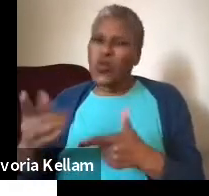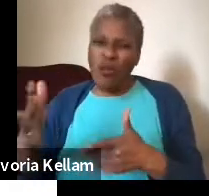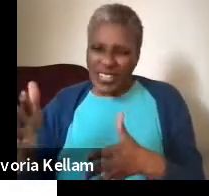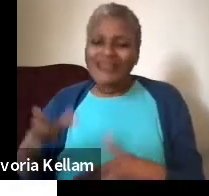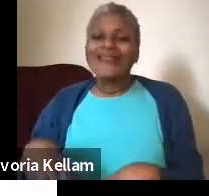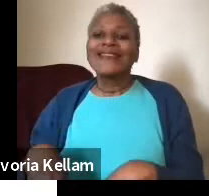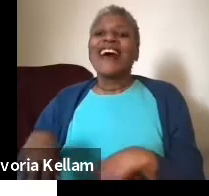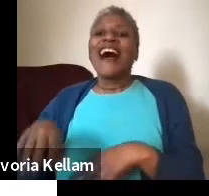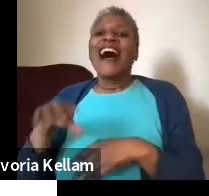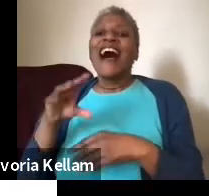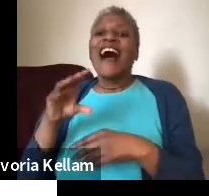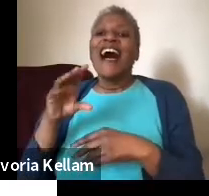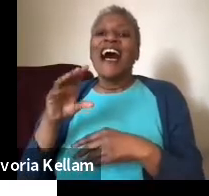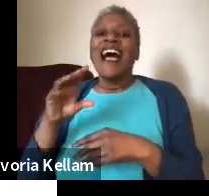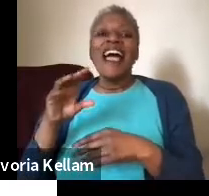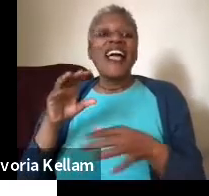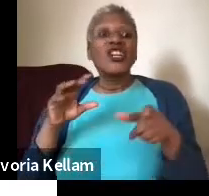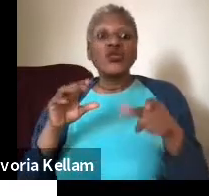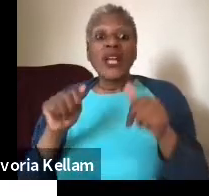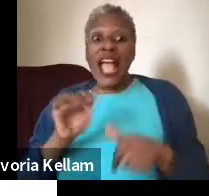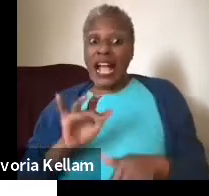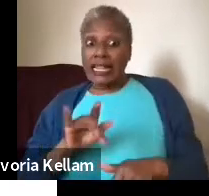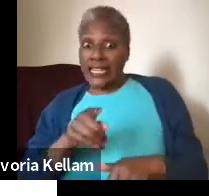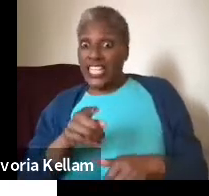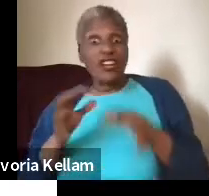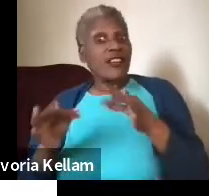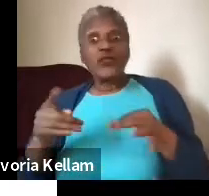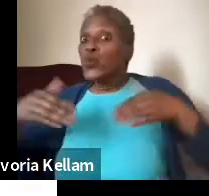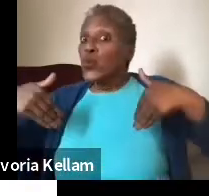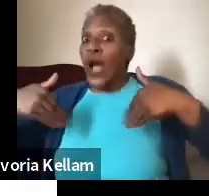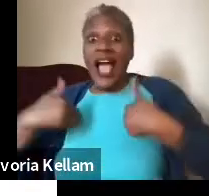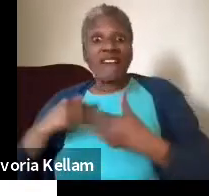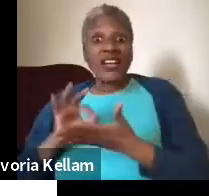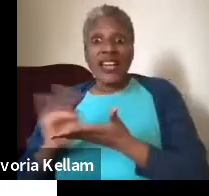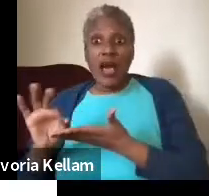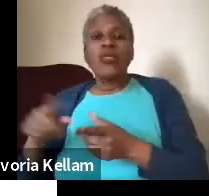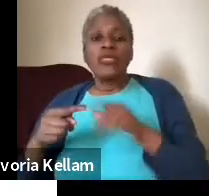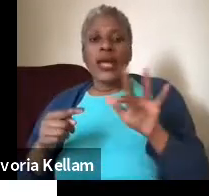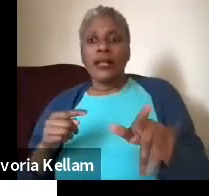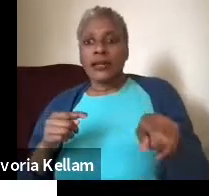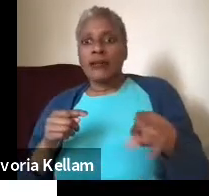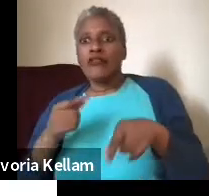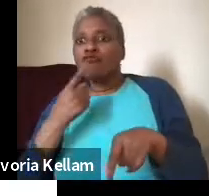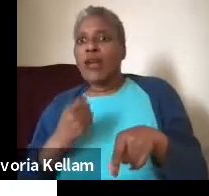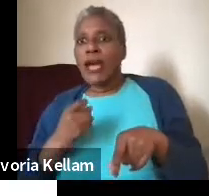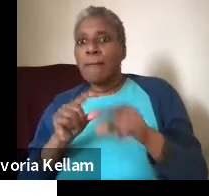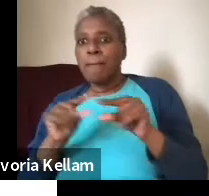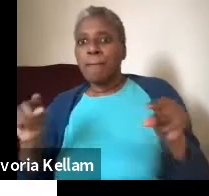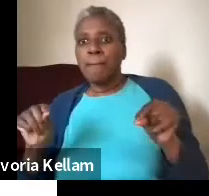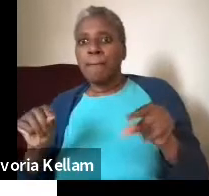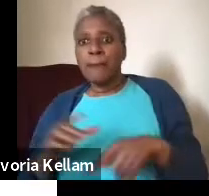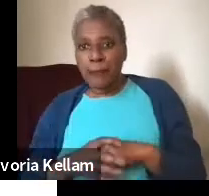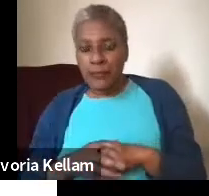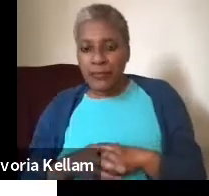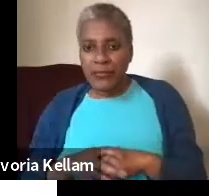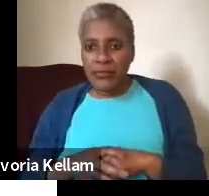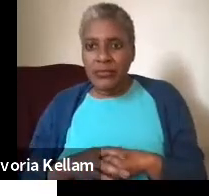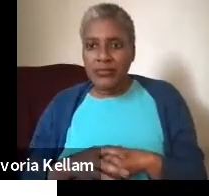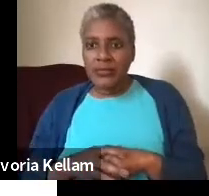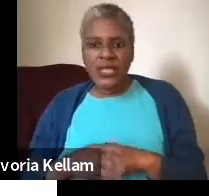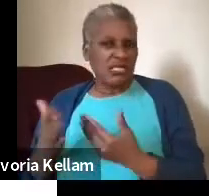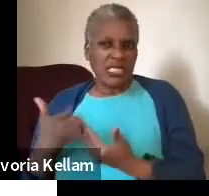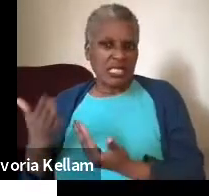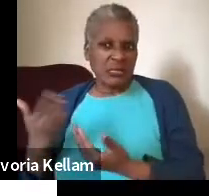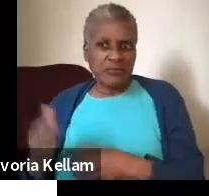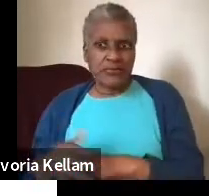the Create Account button, and it only takes a few minutes. When you've created a